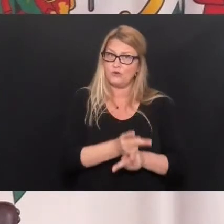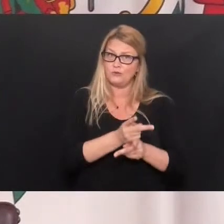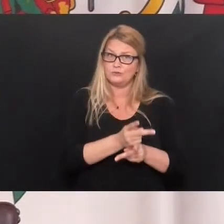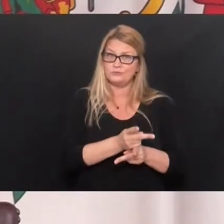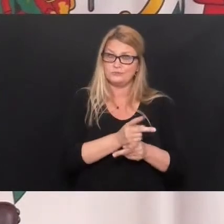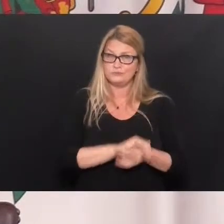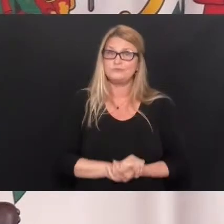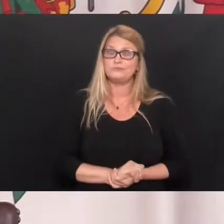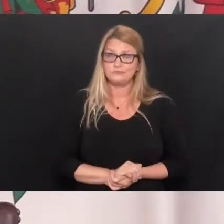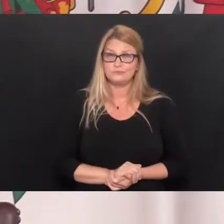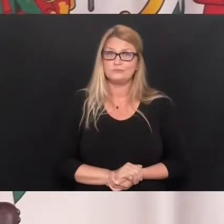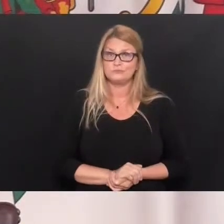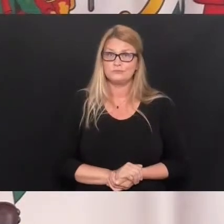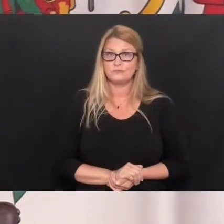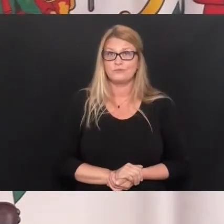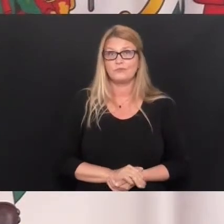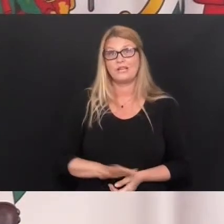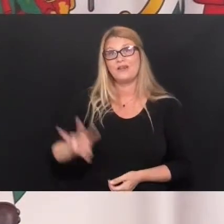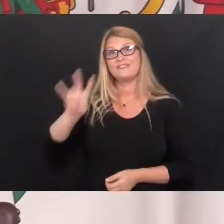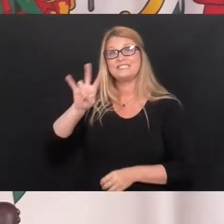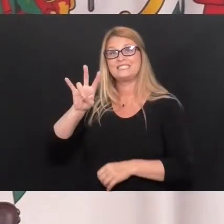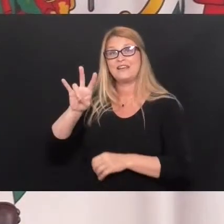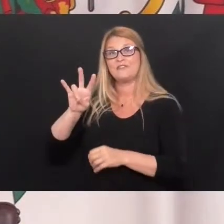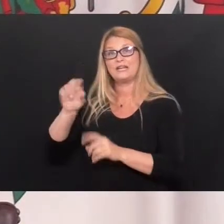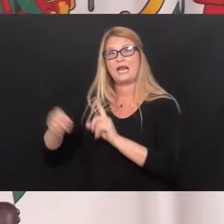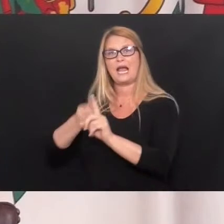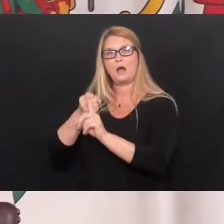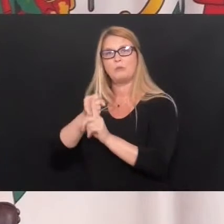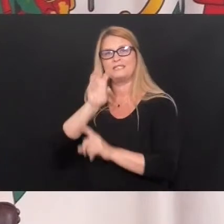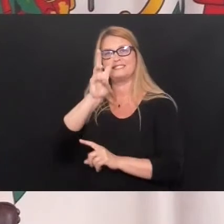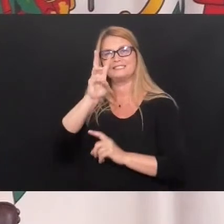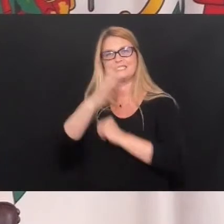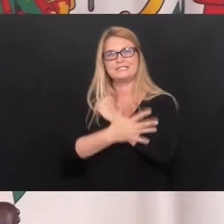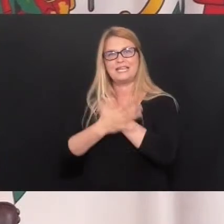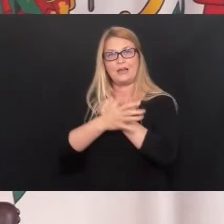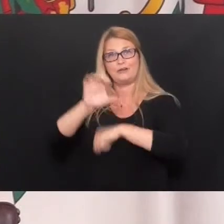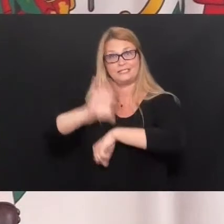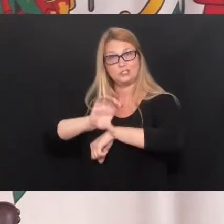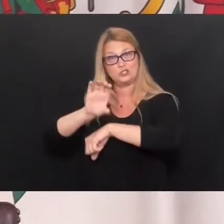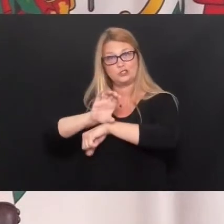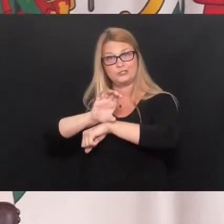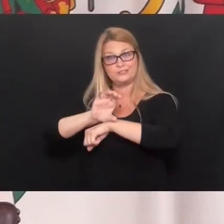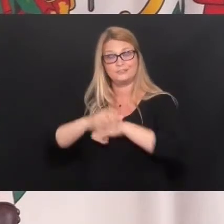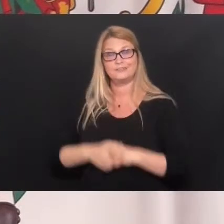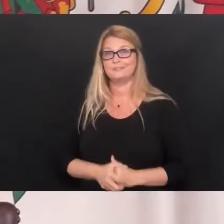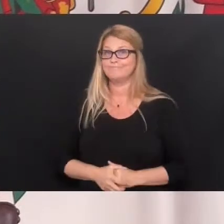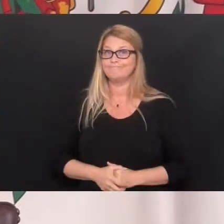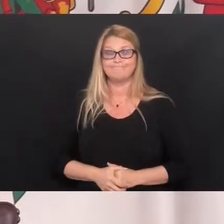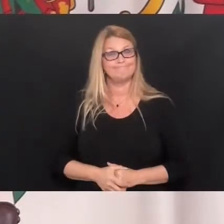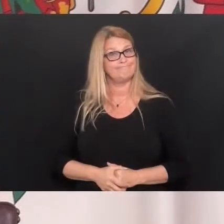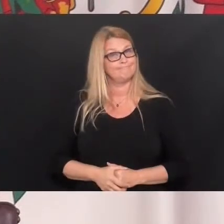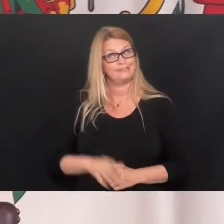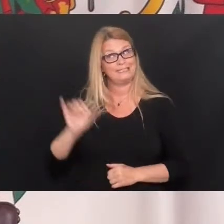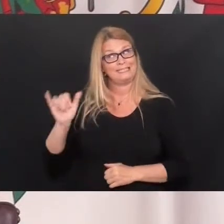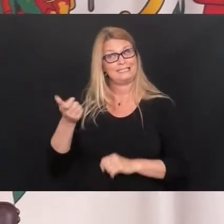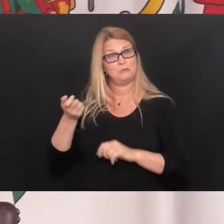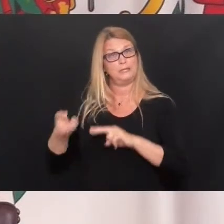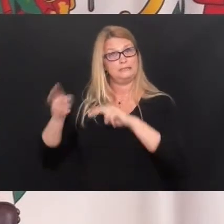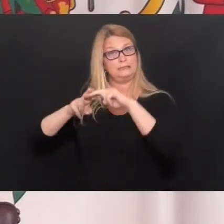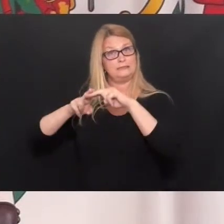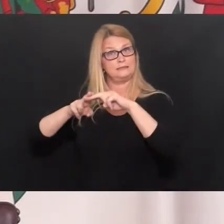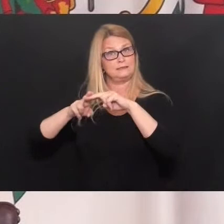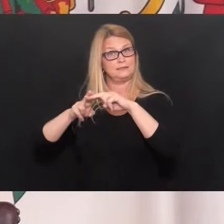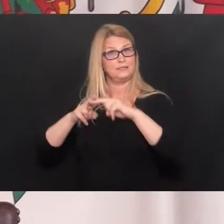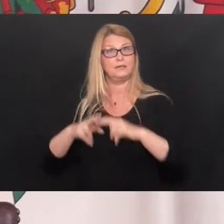watch. We have 7 outbreaks in 6 counties at our churches. That's not as good as it was, and